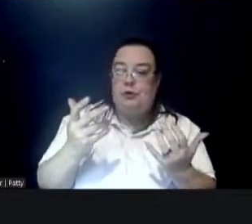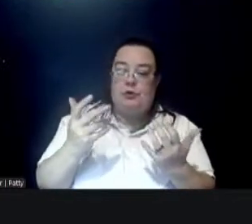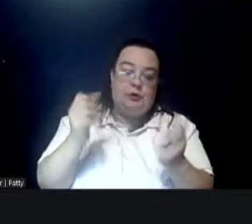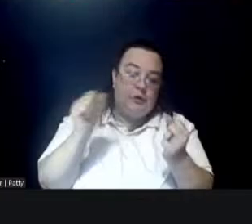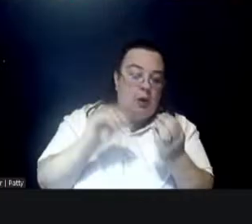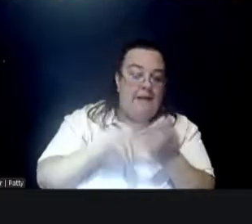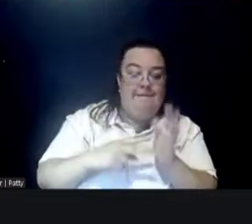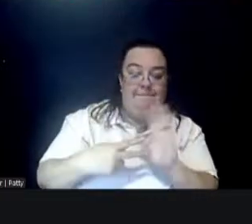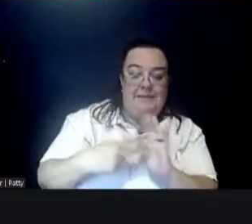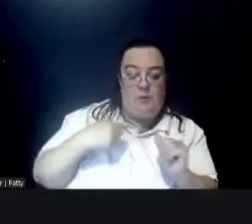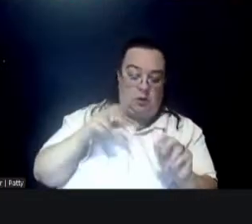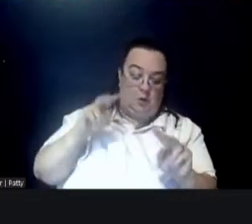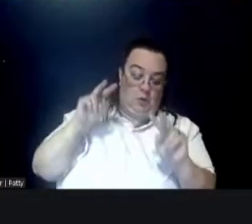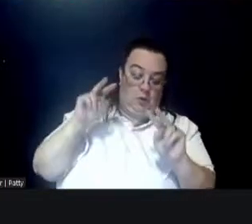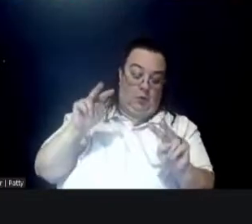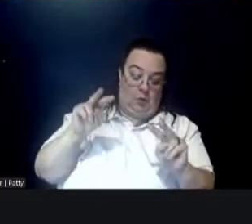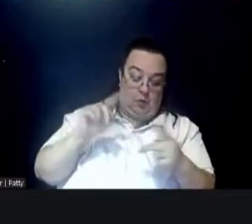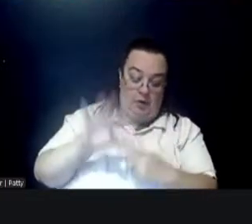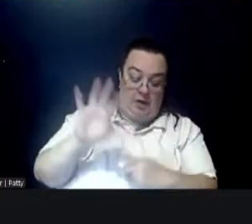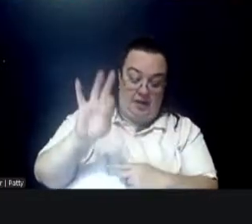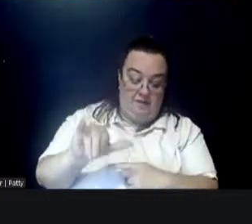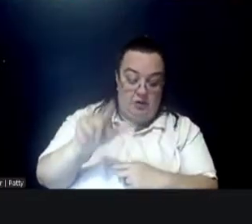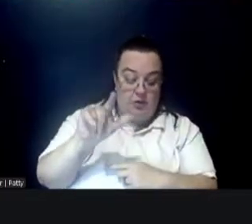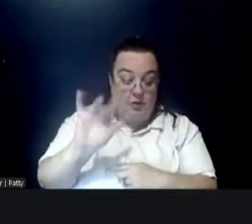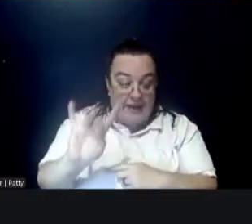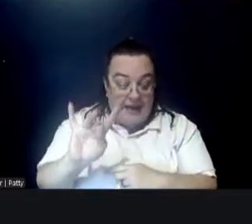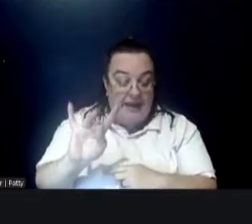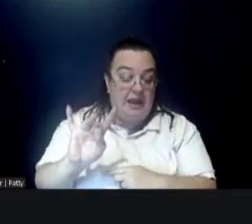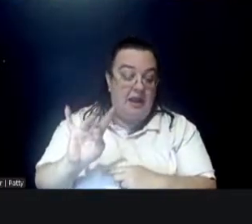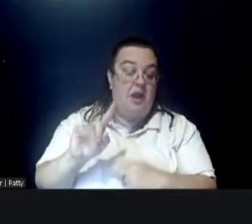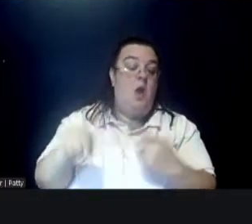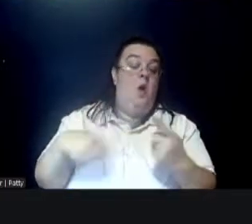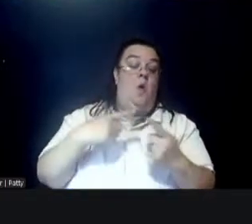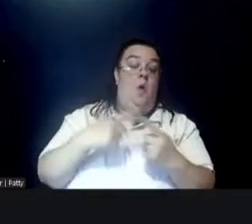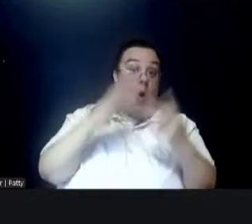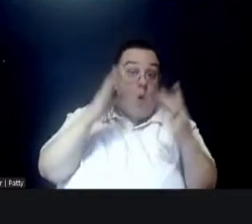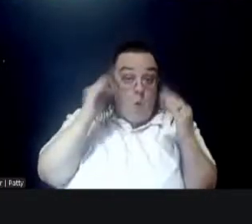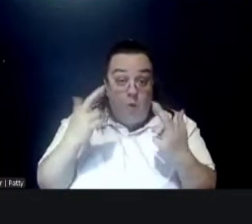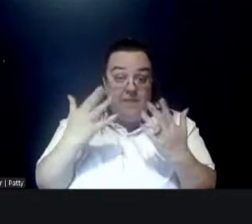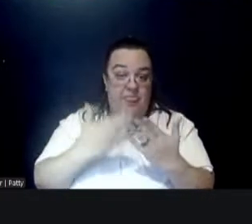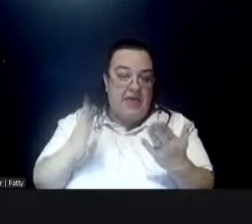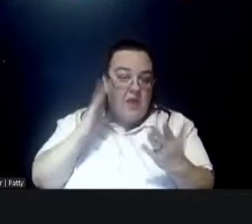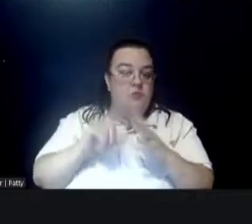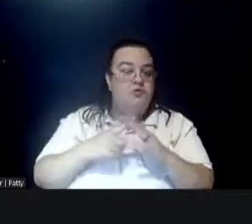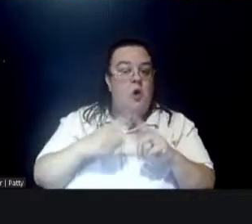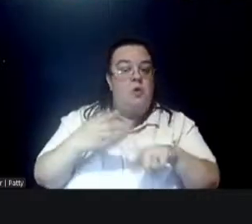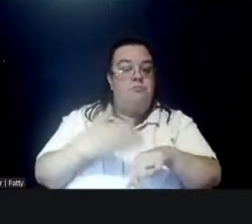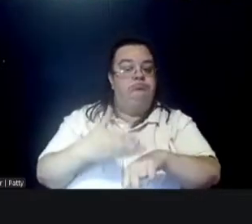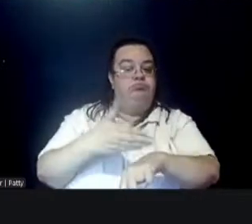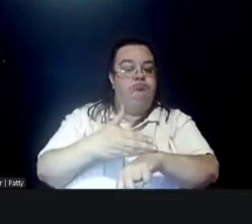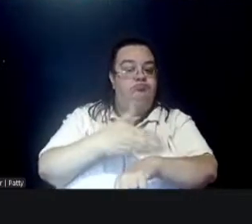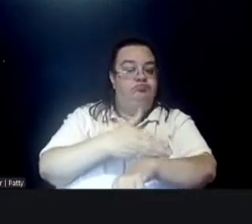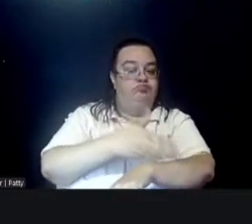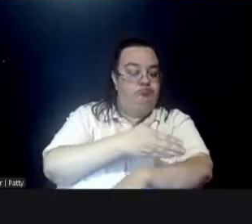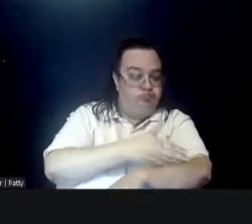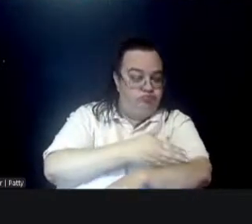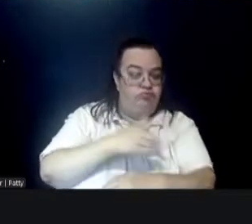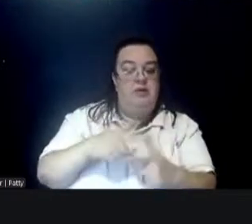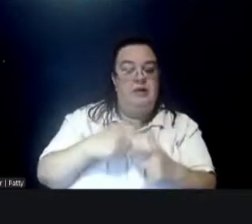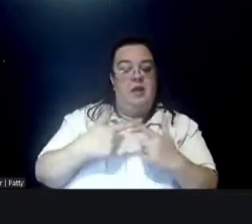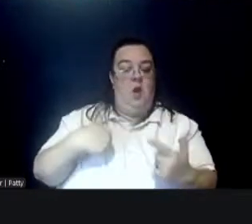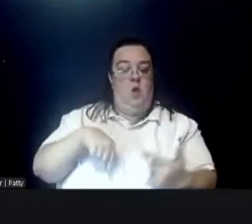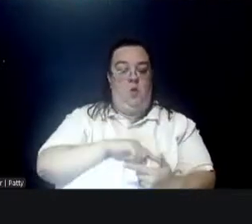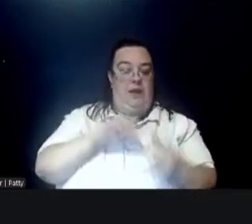to FY28 when things will hopefully start to get better, that we can sort of right the